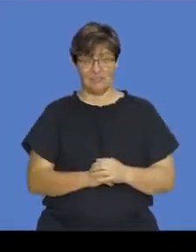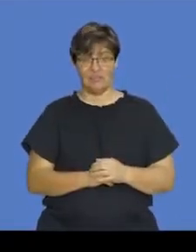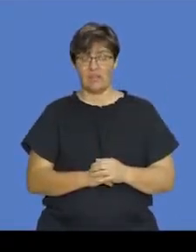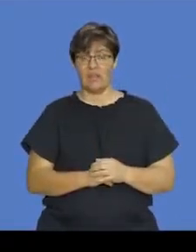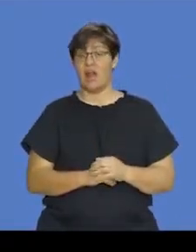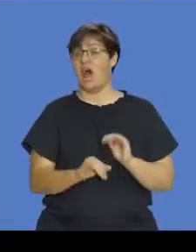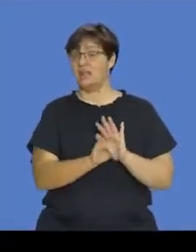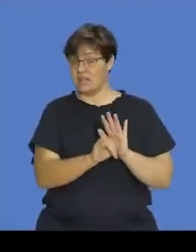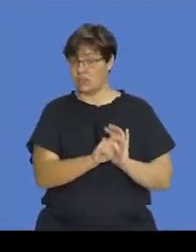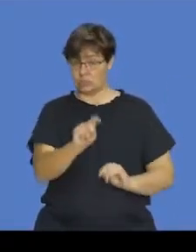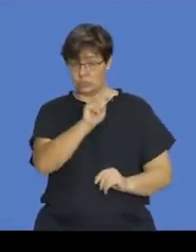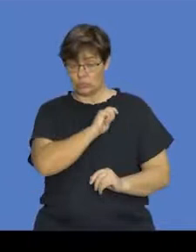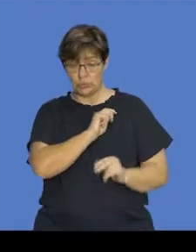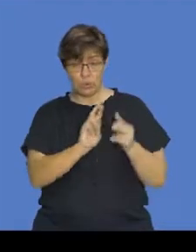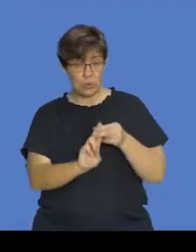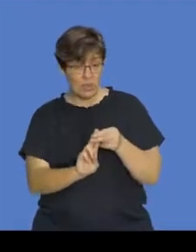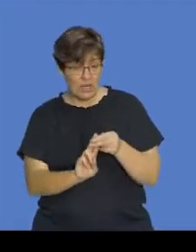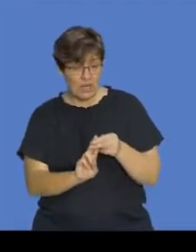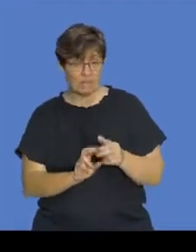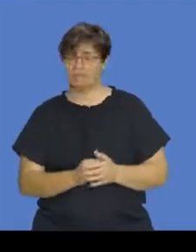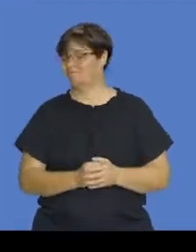for union true? And the answer is